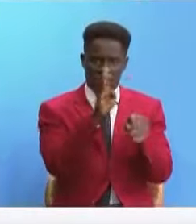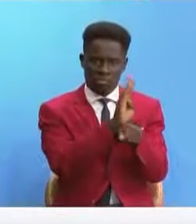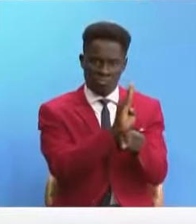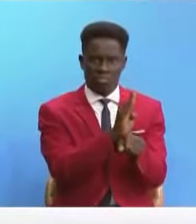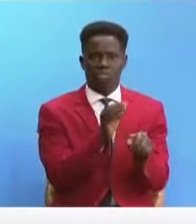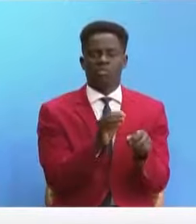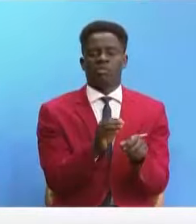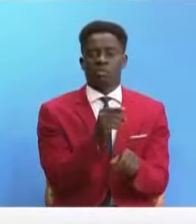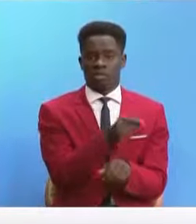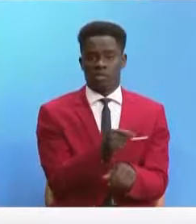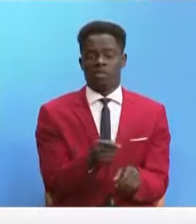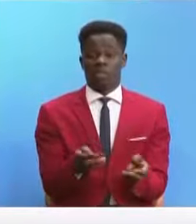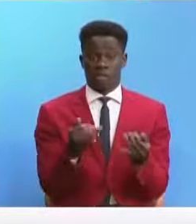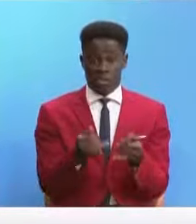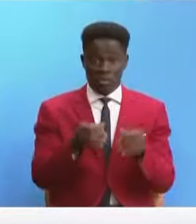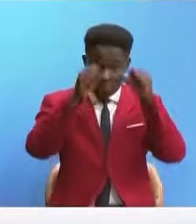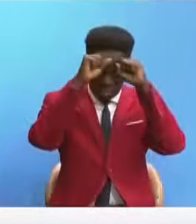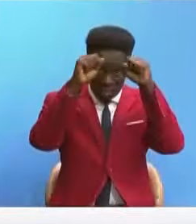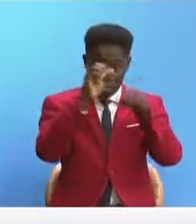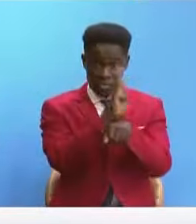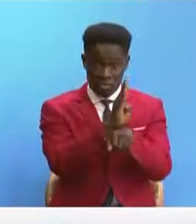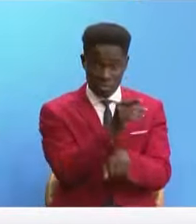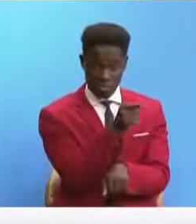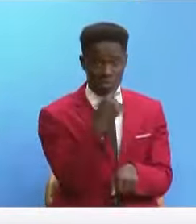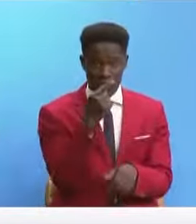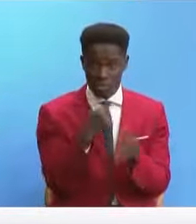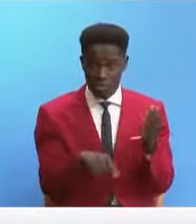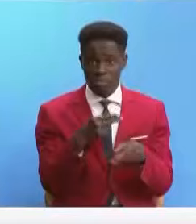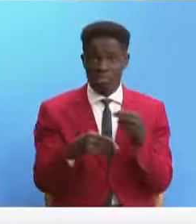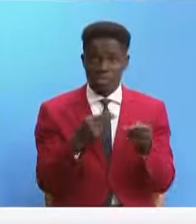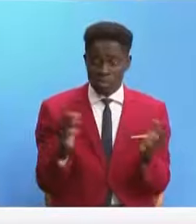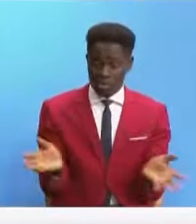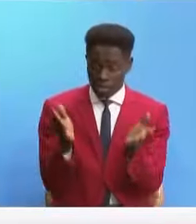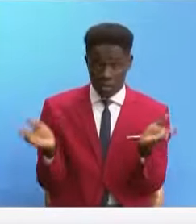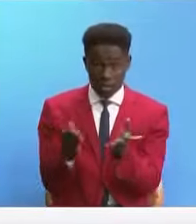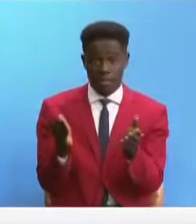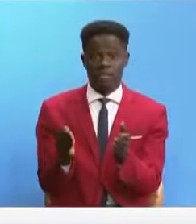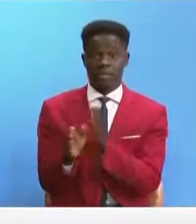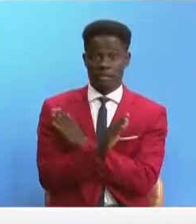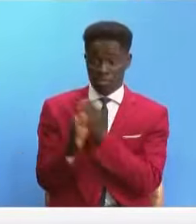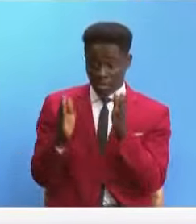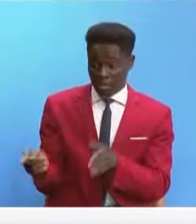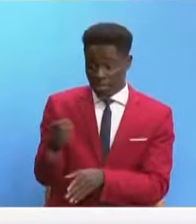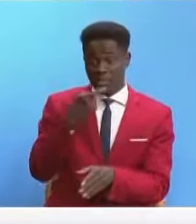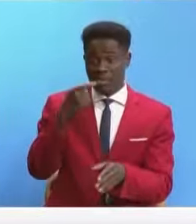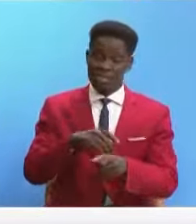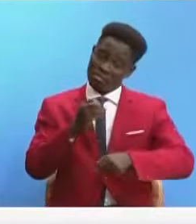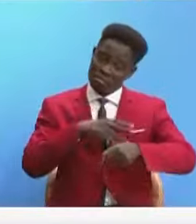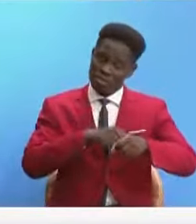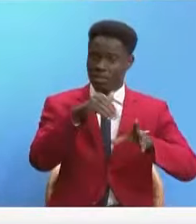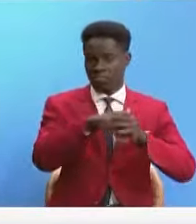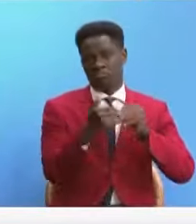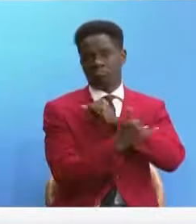on Zambian investors to consider investing in Burundi in different sectors. He said within the framework of trade and